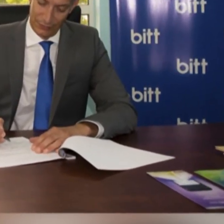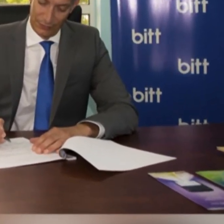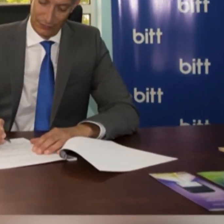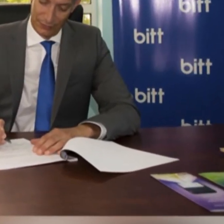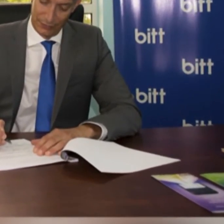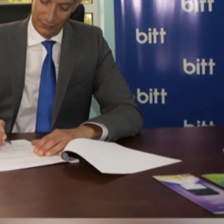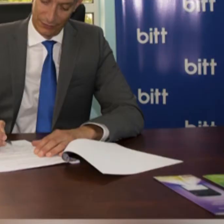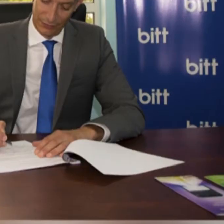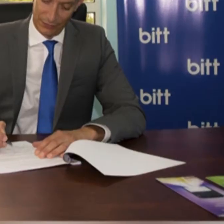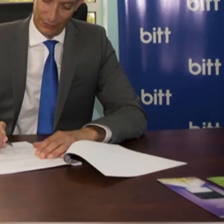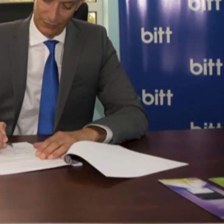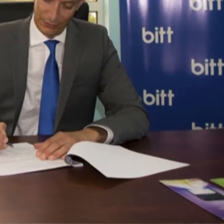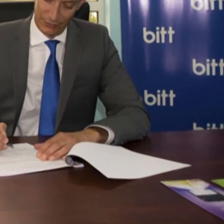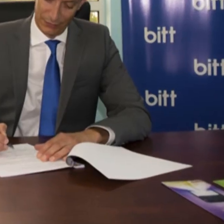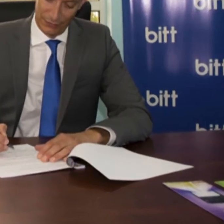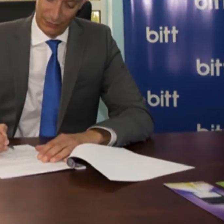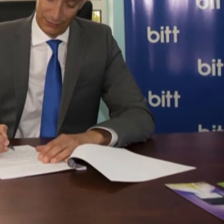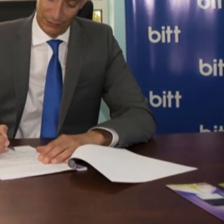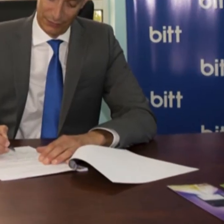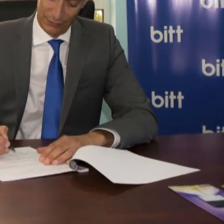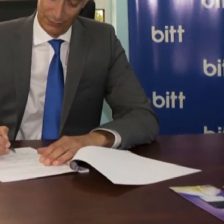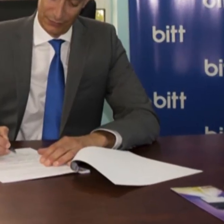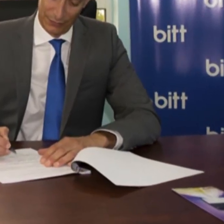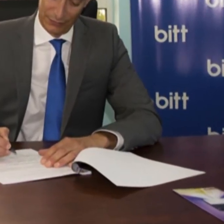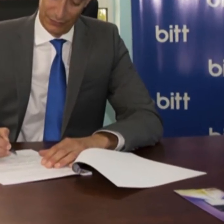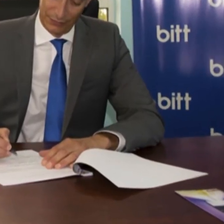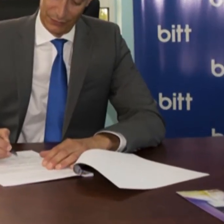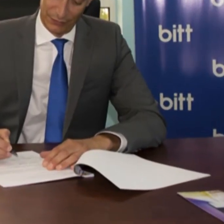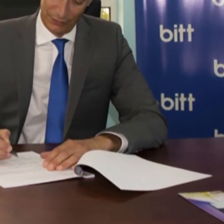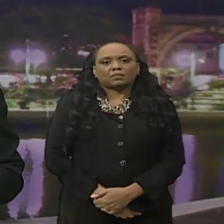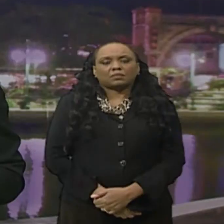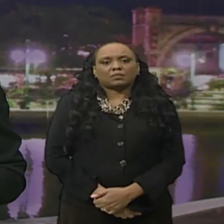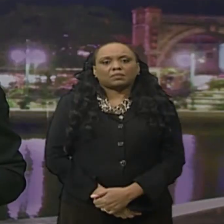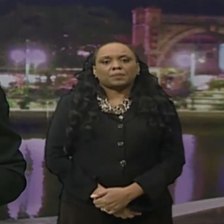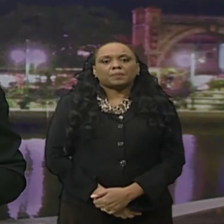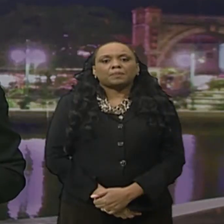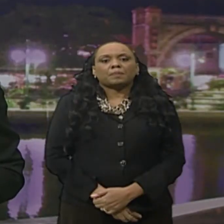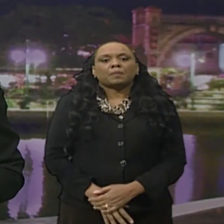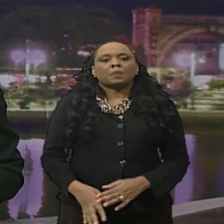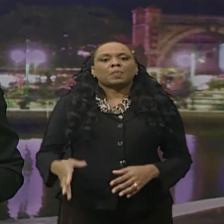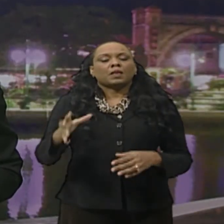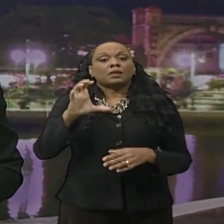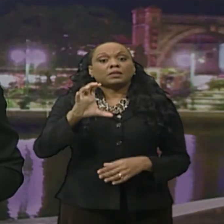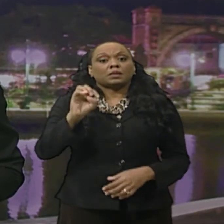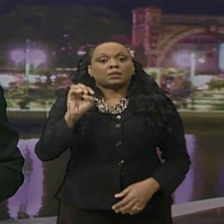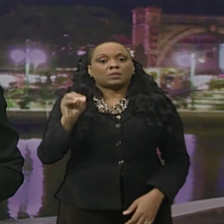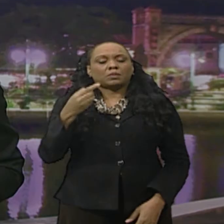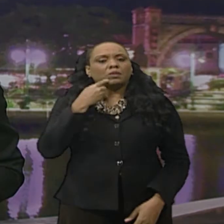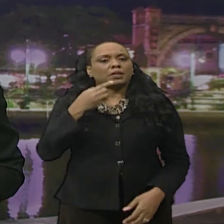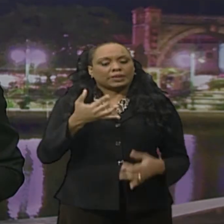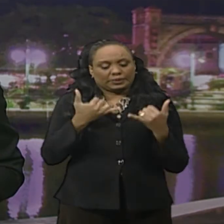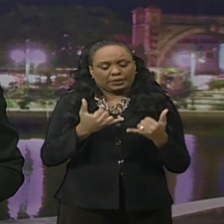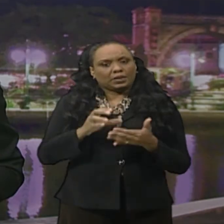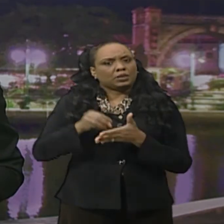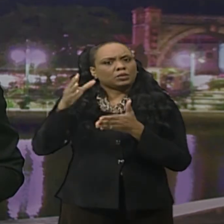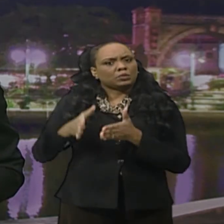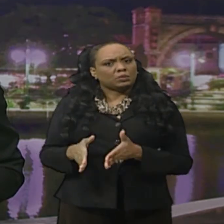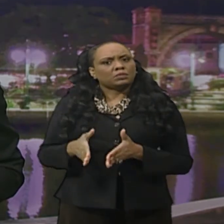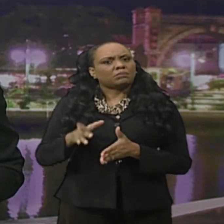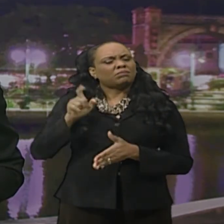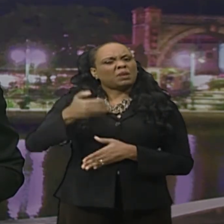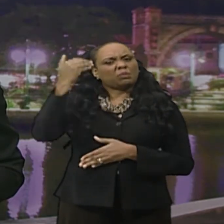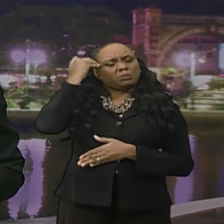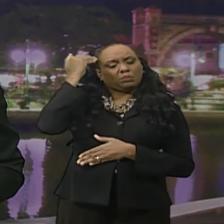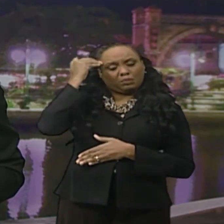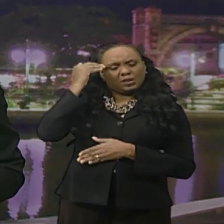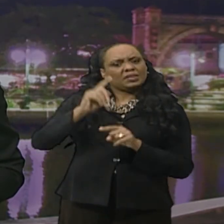BIT's talent pool is local and they have benefited from the company's international collaborations. The CEO says current